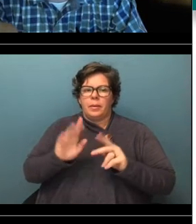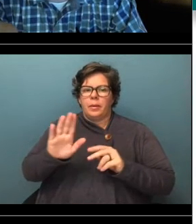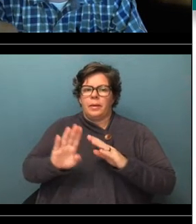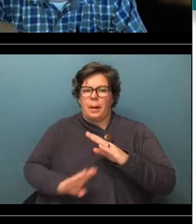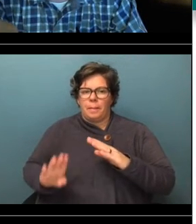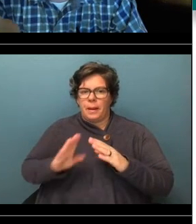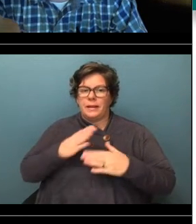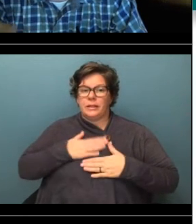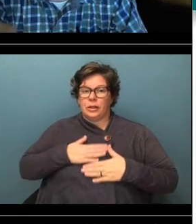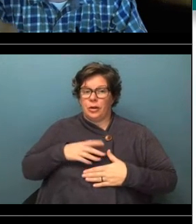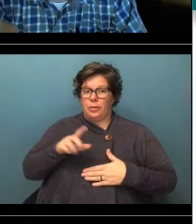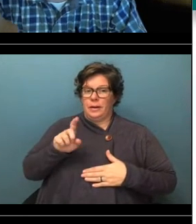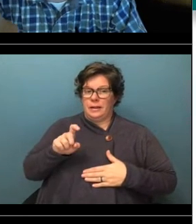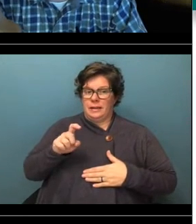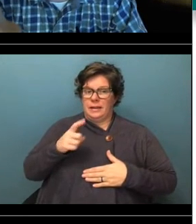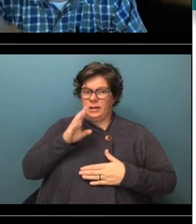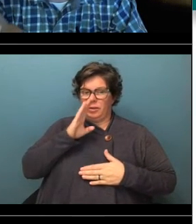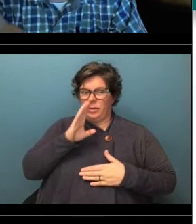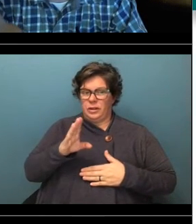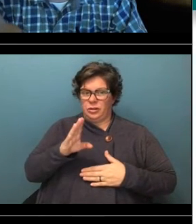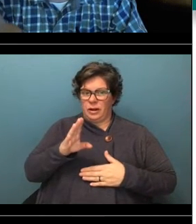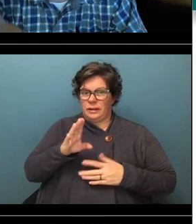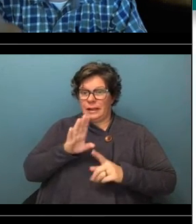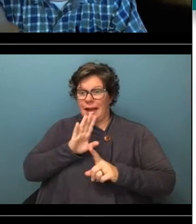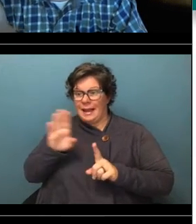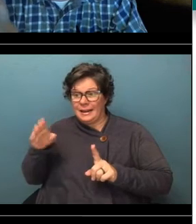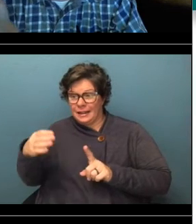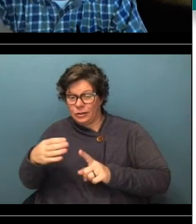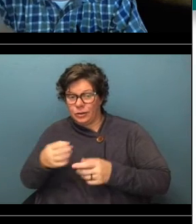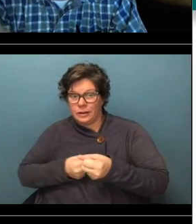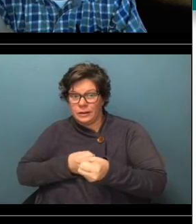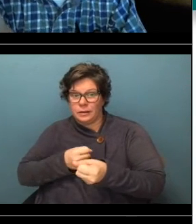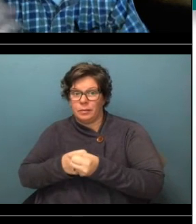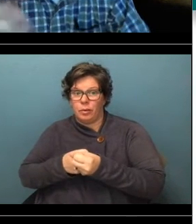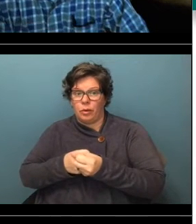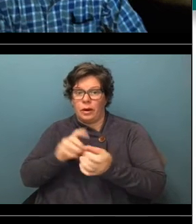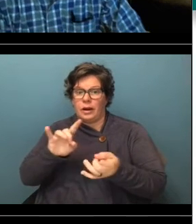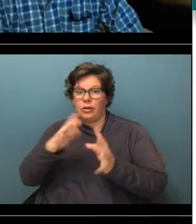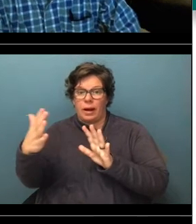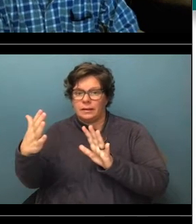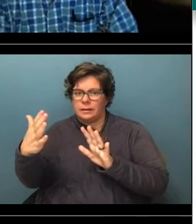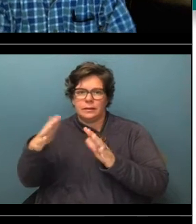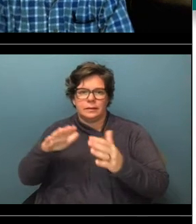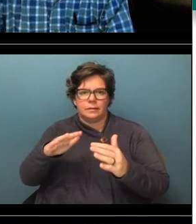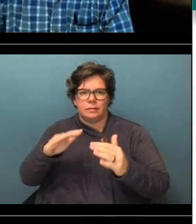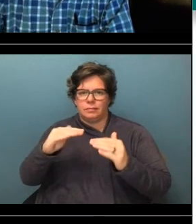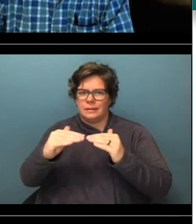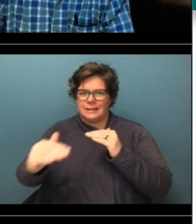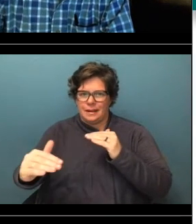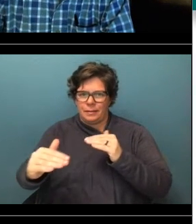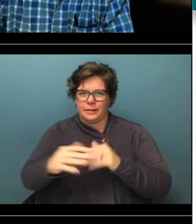human needs, we are directly and indirectly promoting crisis stabilization.